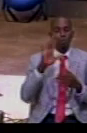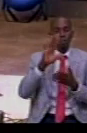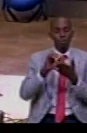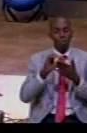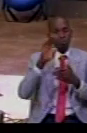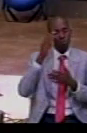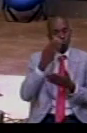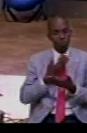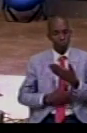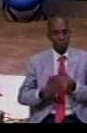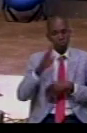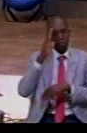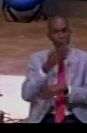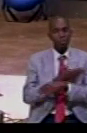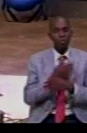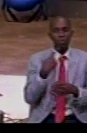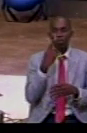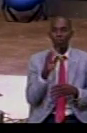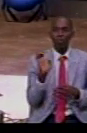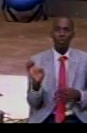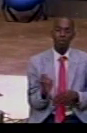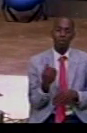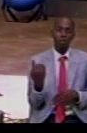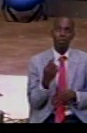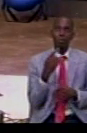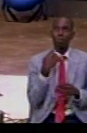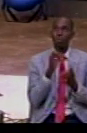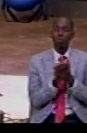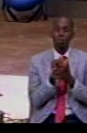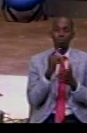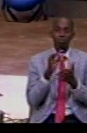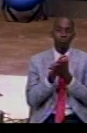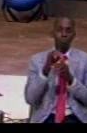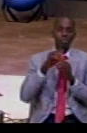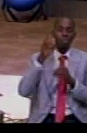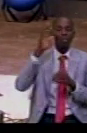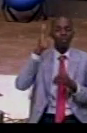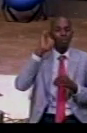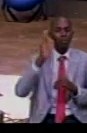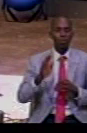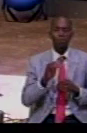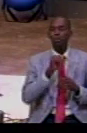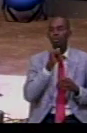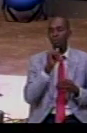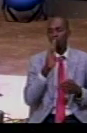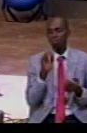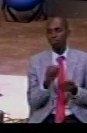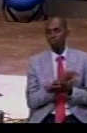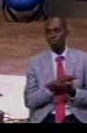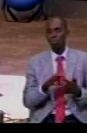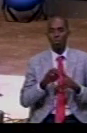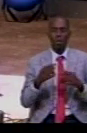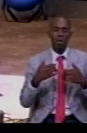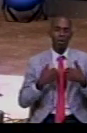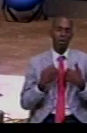believes in him will not perish but have everlasting life. He came for the first time